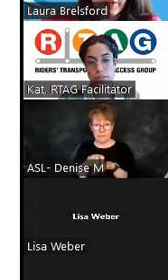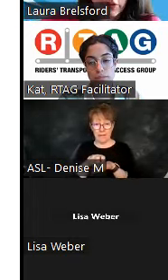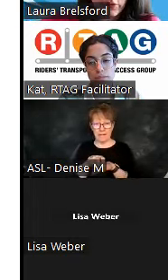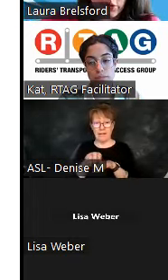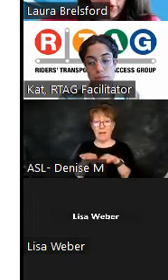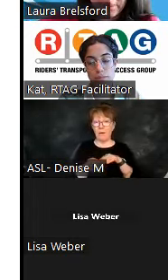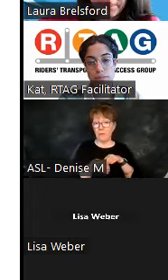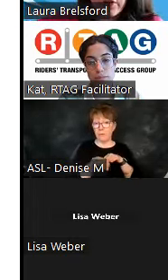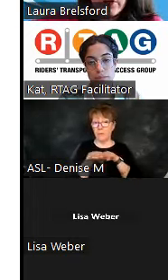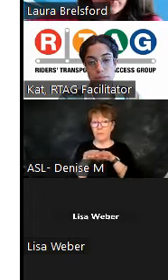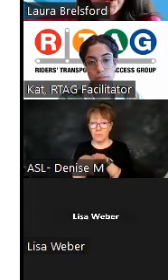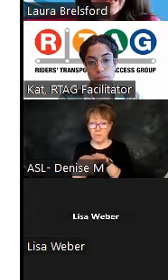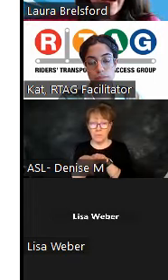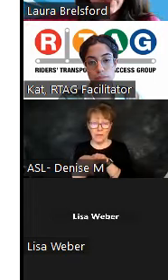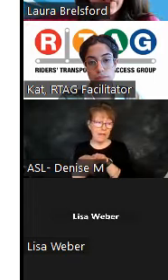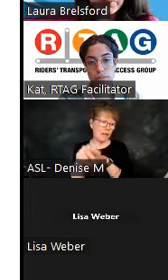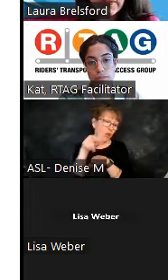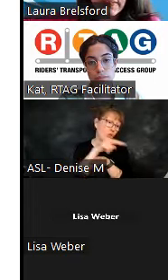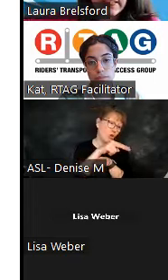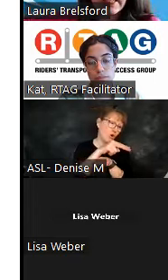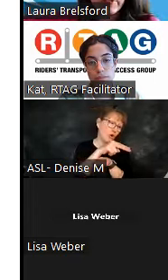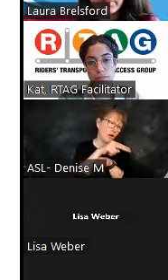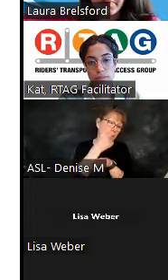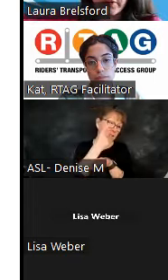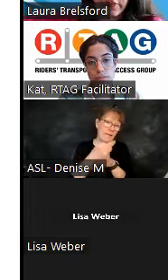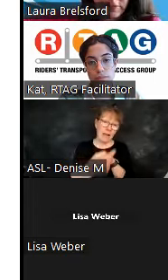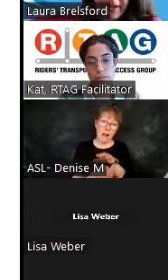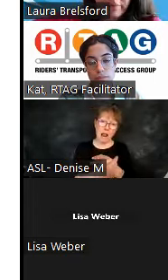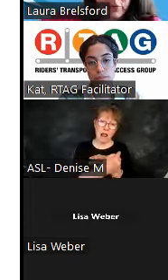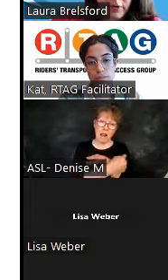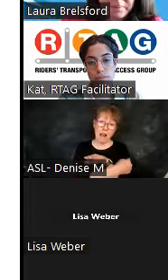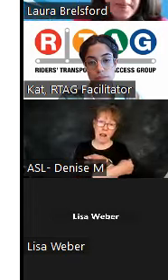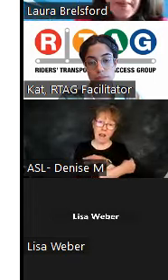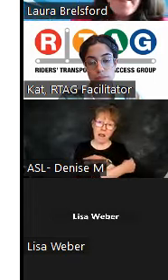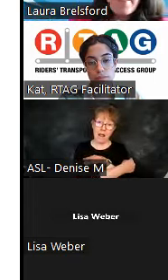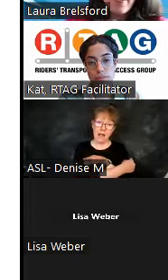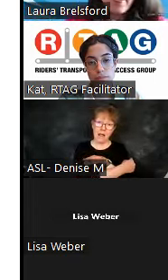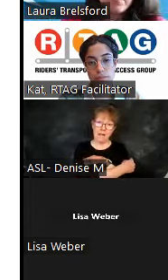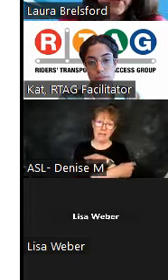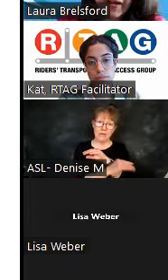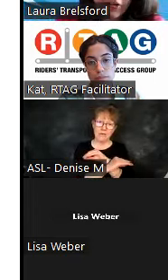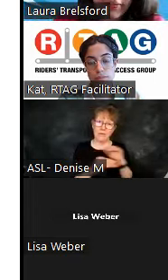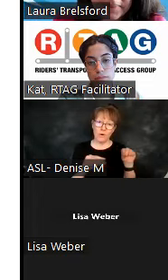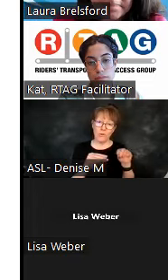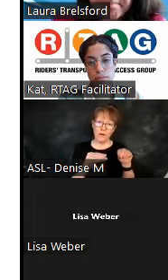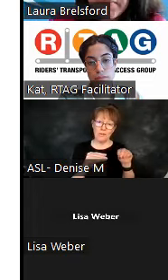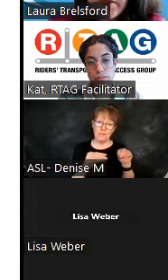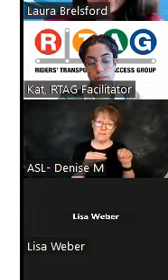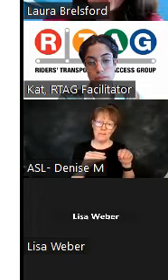before they close the door. So it allows them to see different parts of the platform more